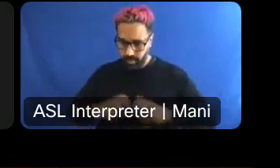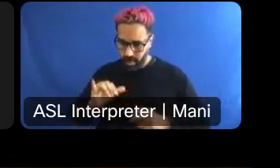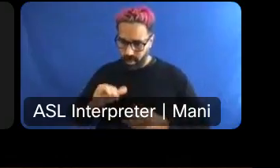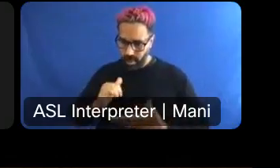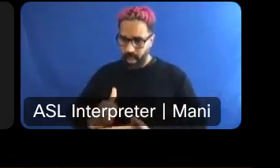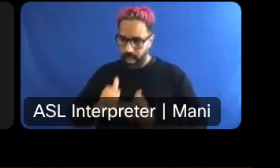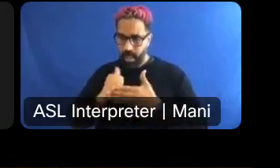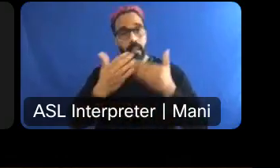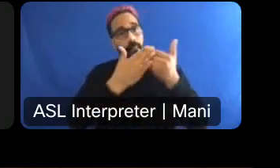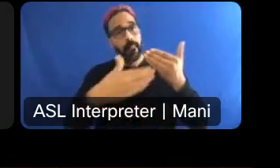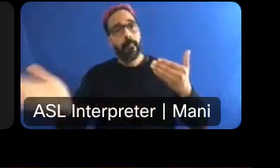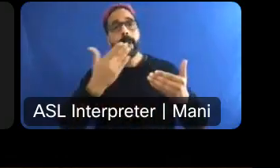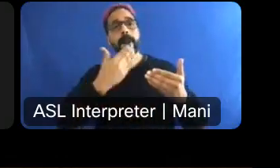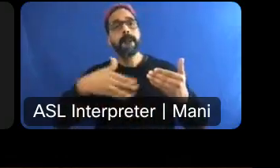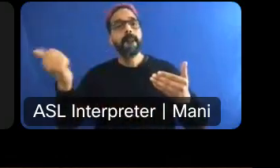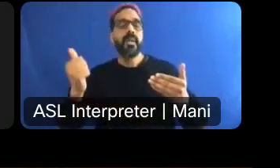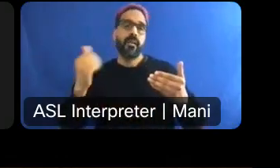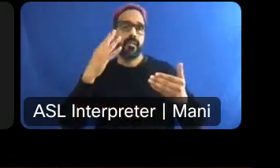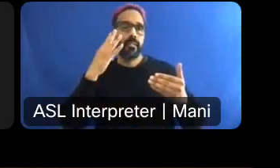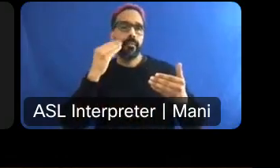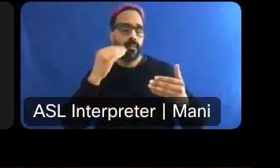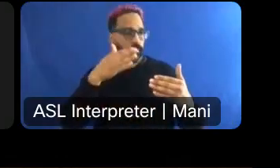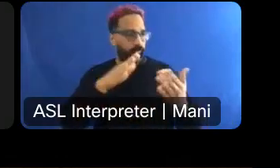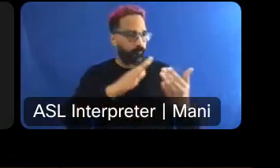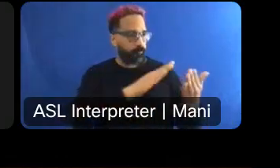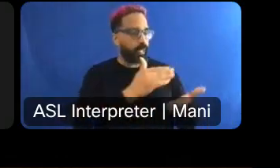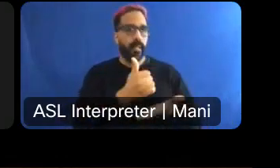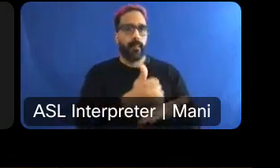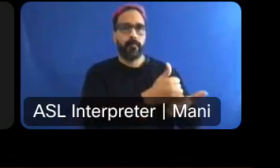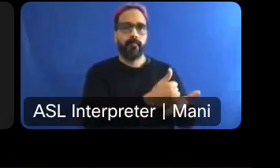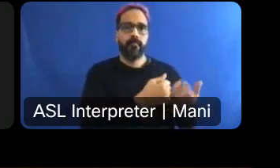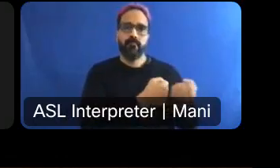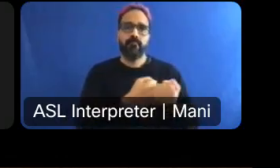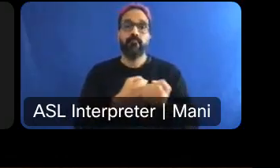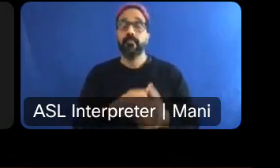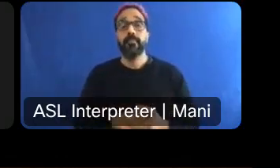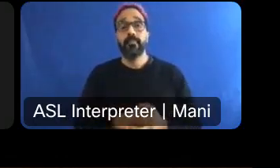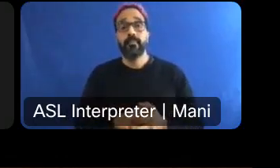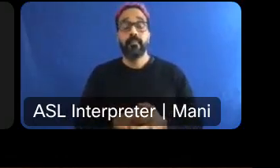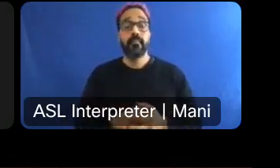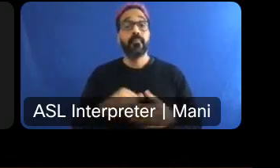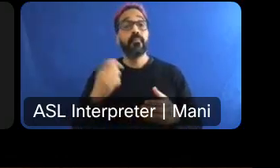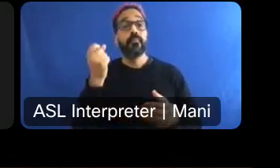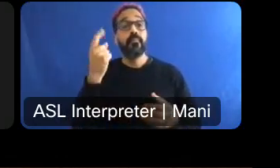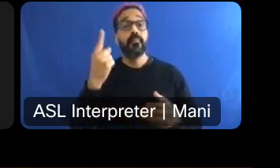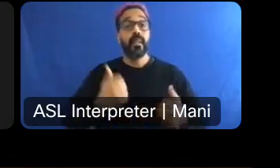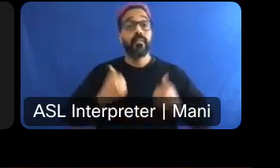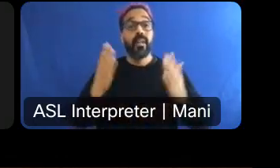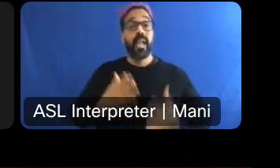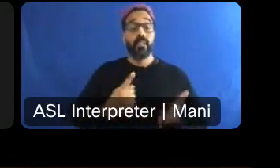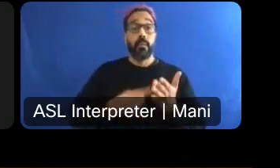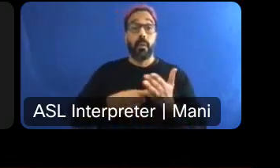survivors with the overlapping experiences. Again, it is possible that a survivor may not know that they